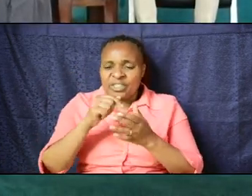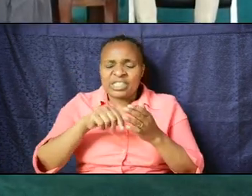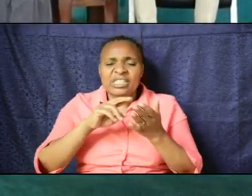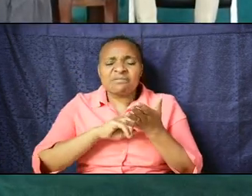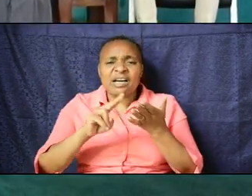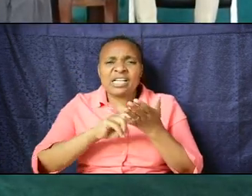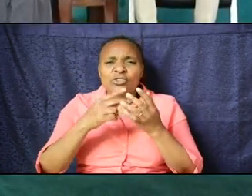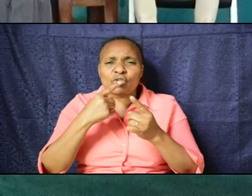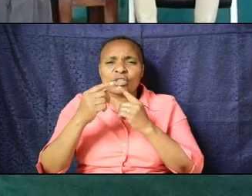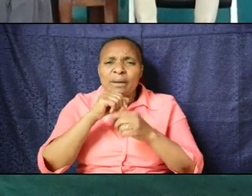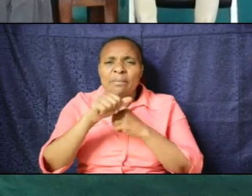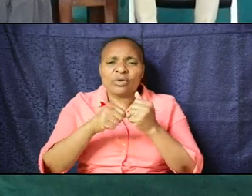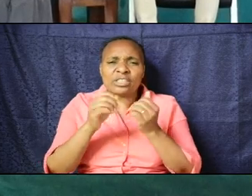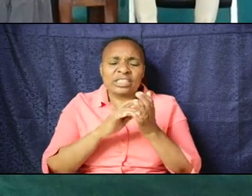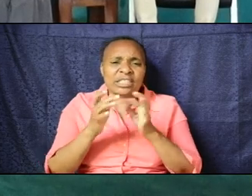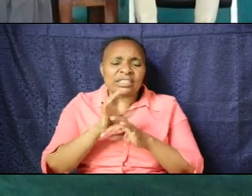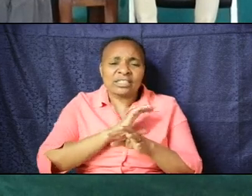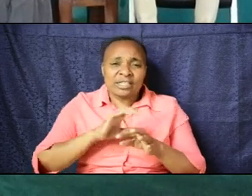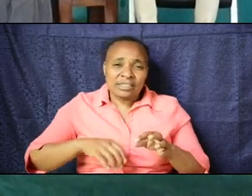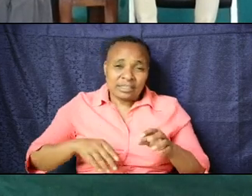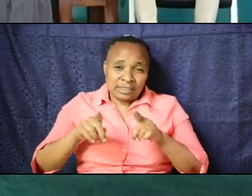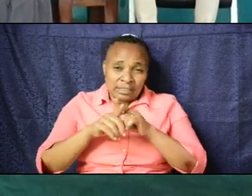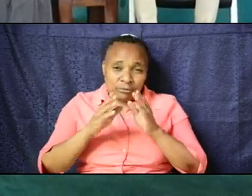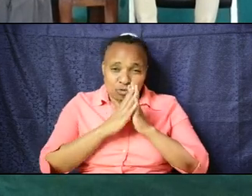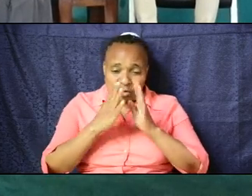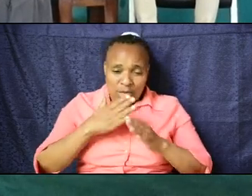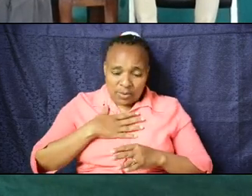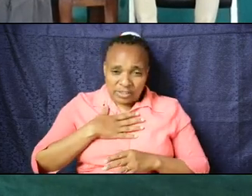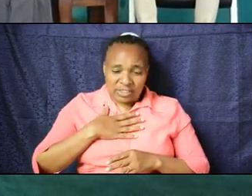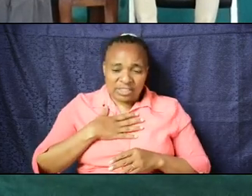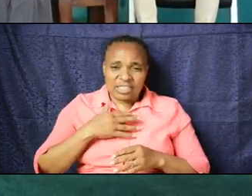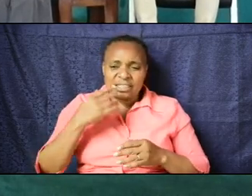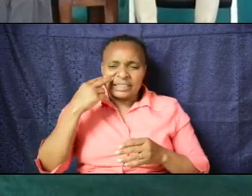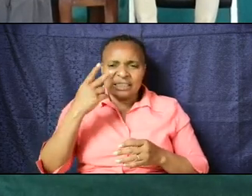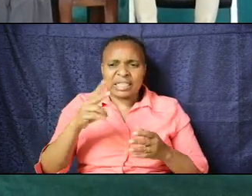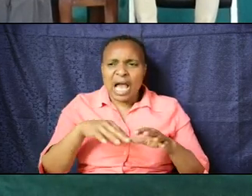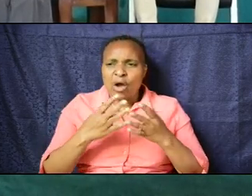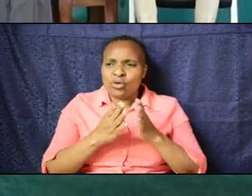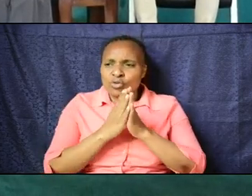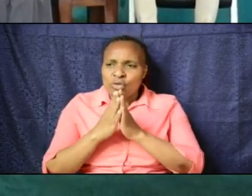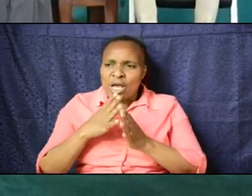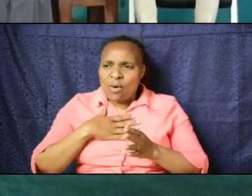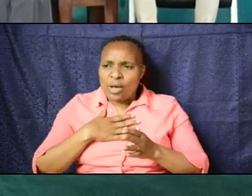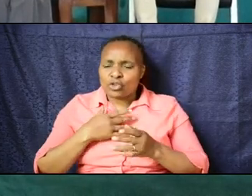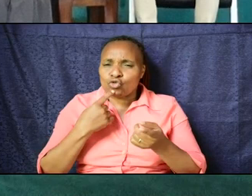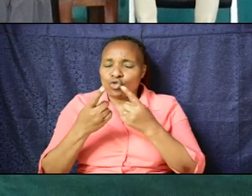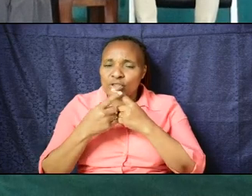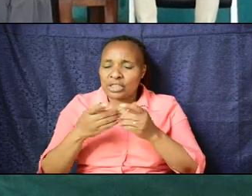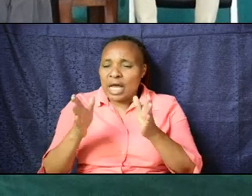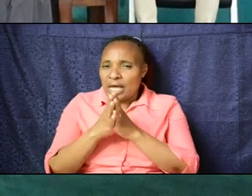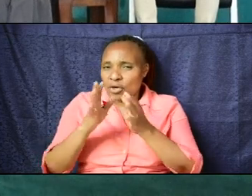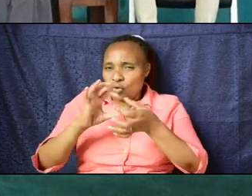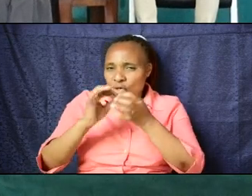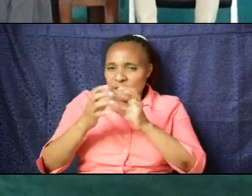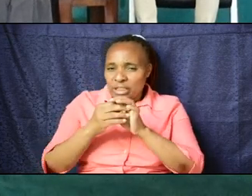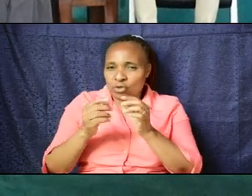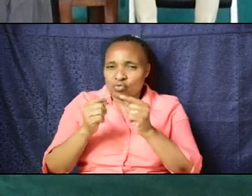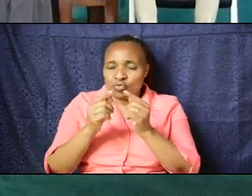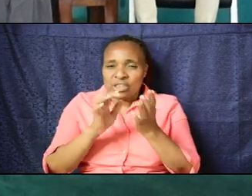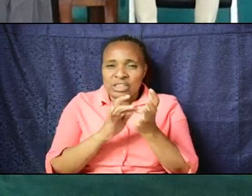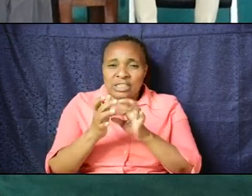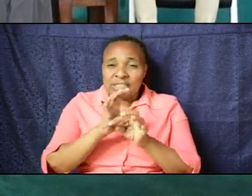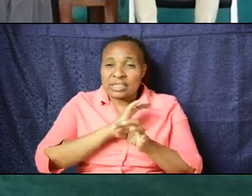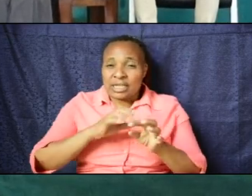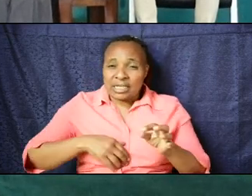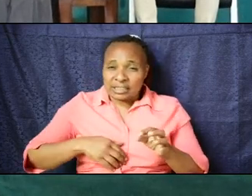about Jesus Christ, and so does our story. So let us see what our story talks and how it connects to Jesus Christ. Silas, take